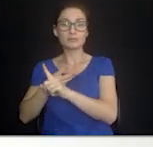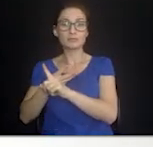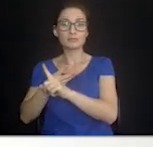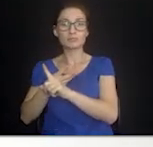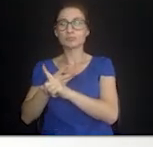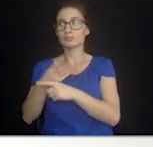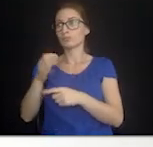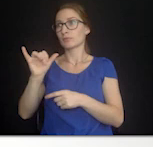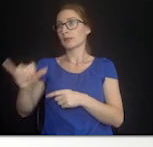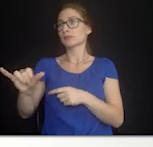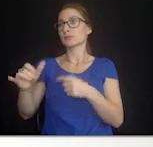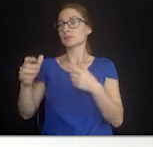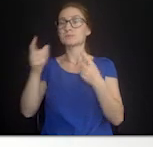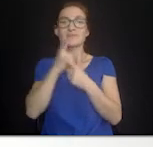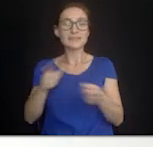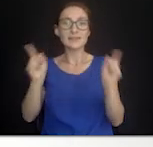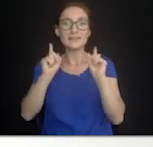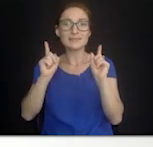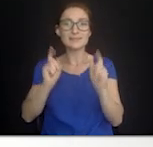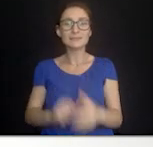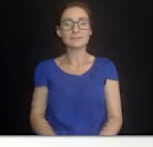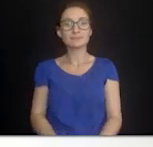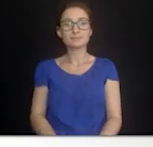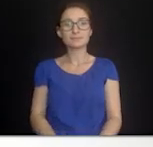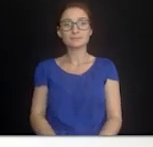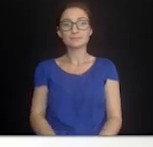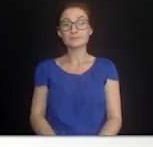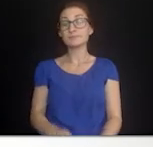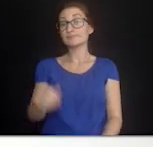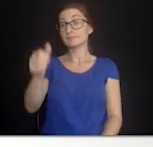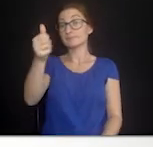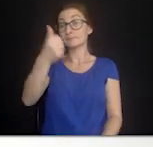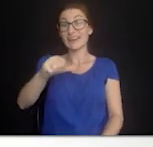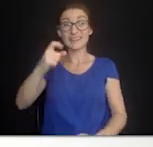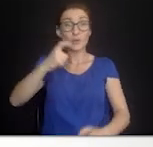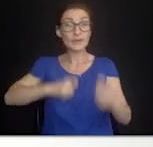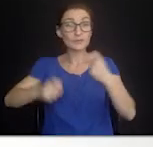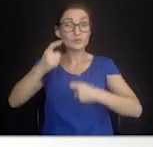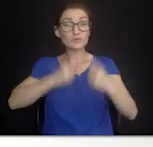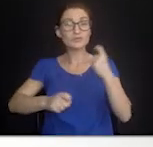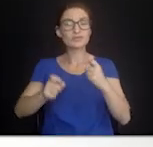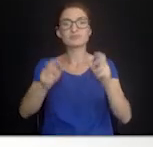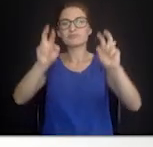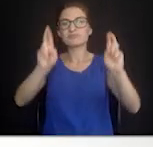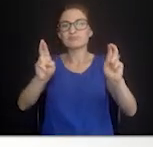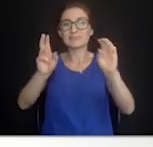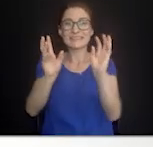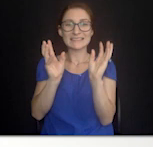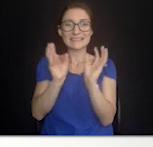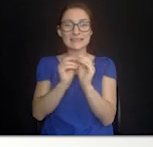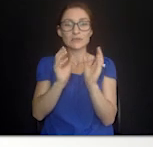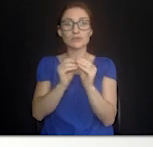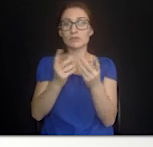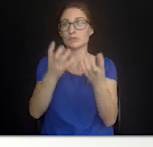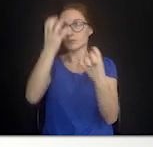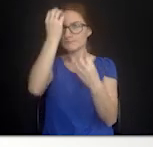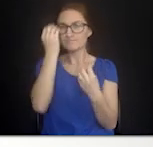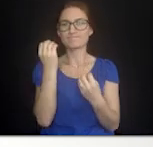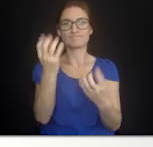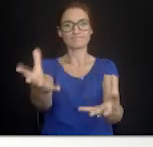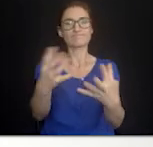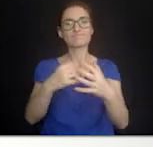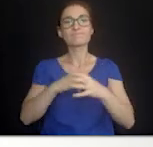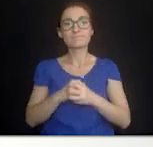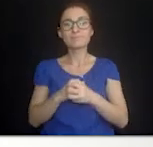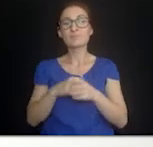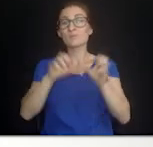is success. So if you guys have any questions, I hope this session was informative to give you a little taste